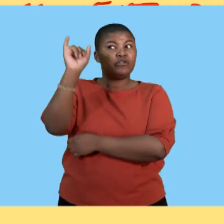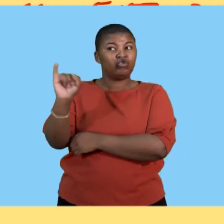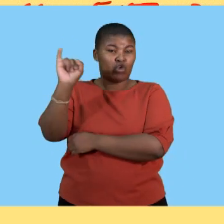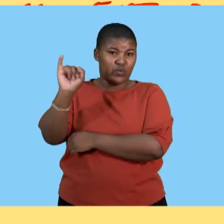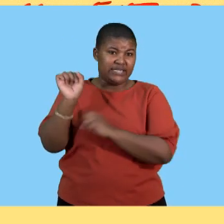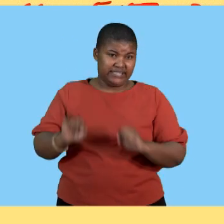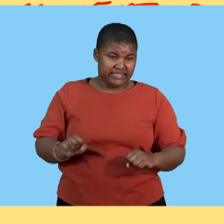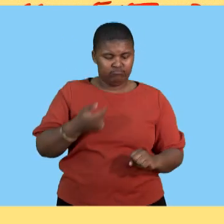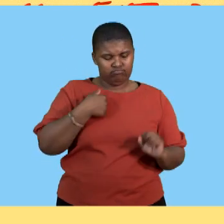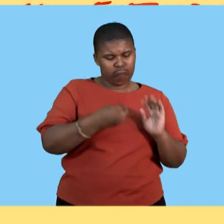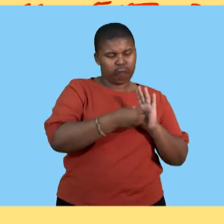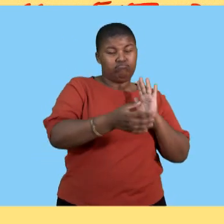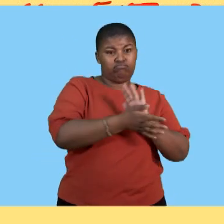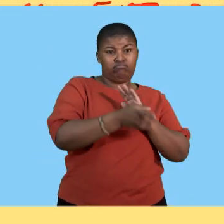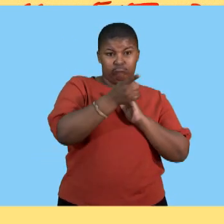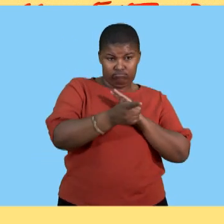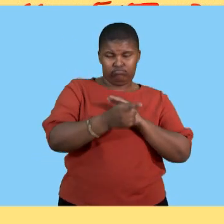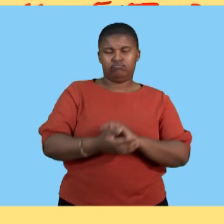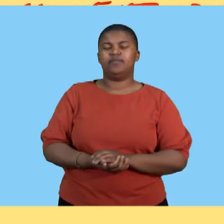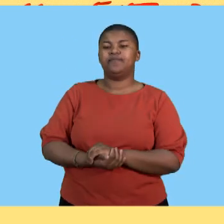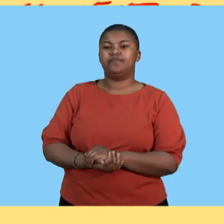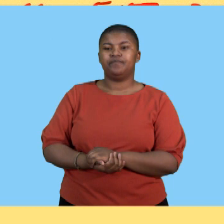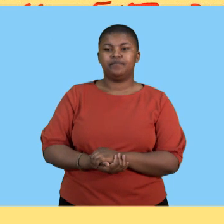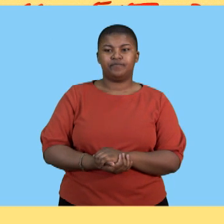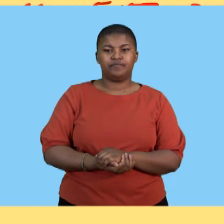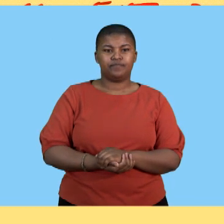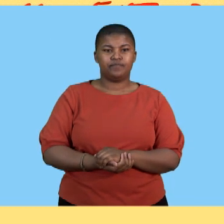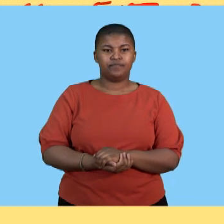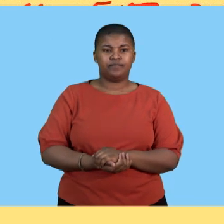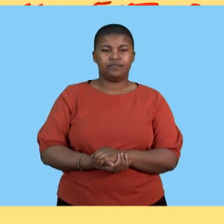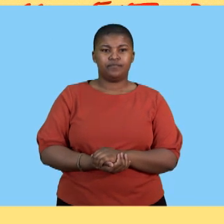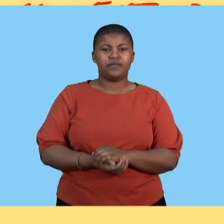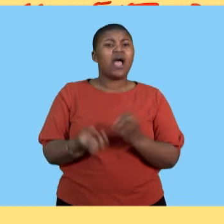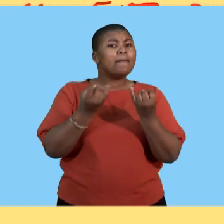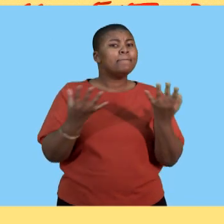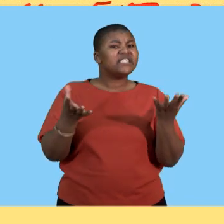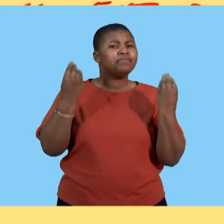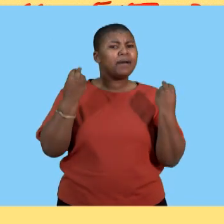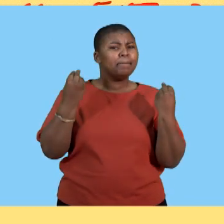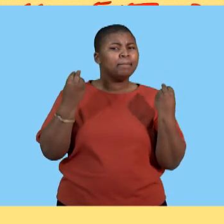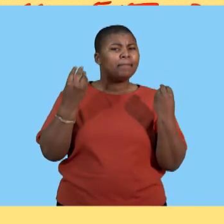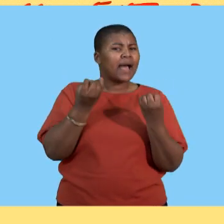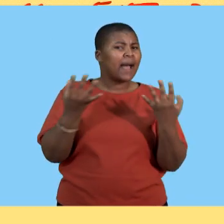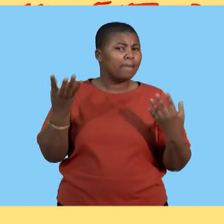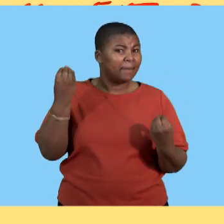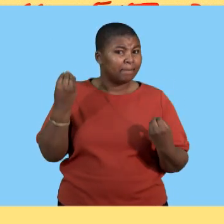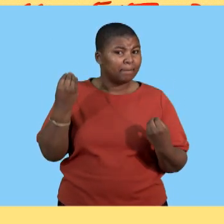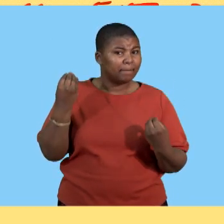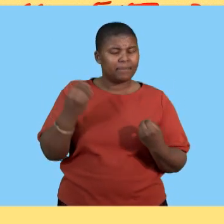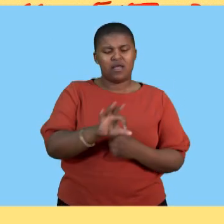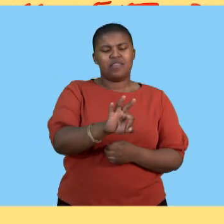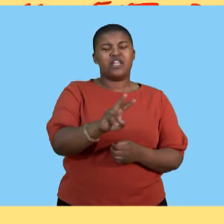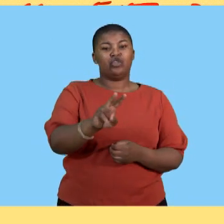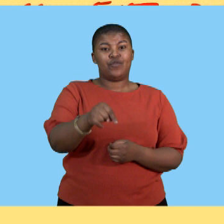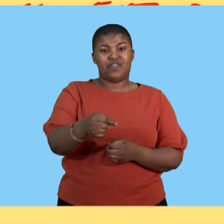Insurance claim. So I'll come here and it is insurance claim. And how much are we going to receive? We're going to